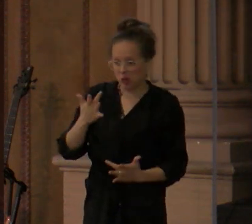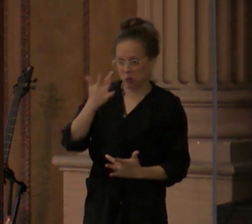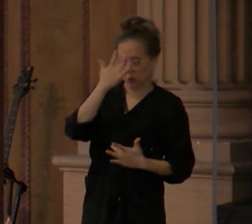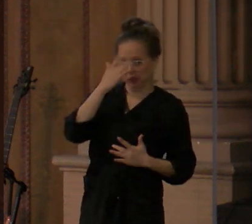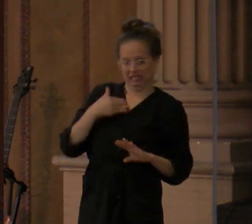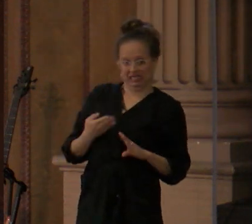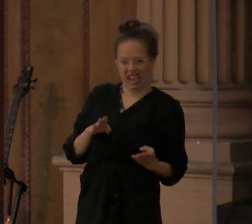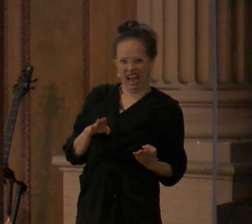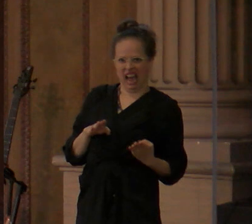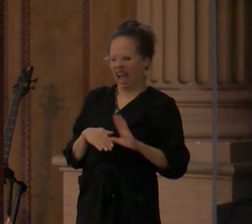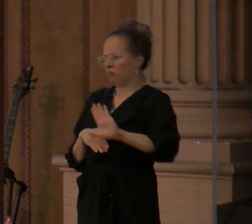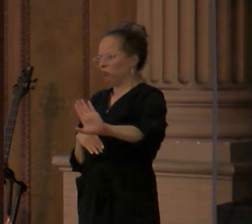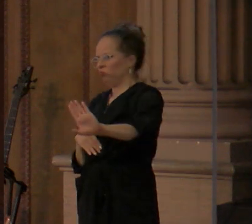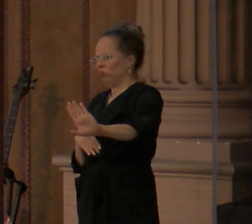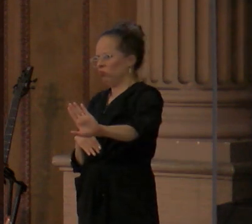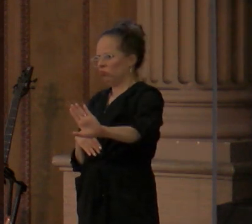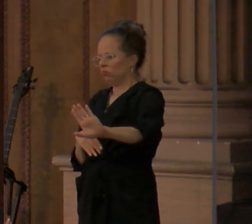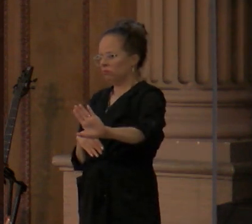push them away.